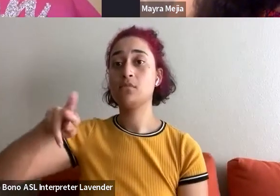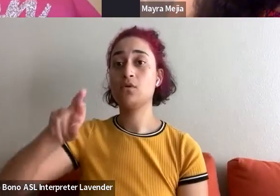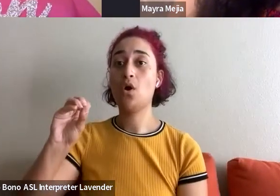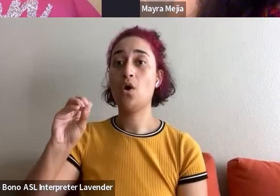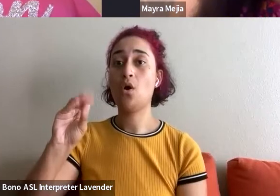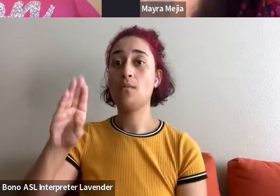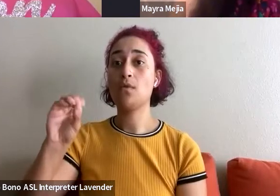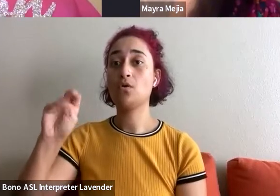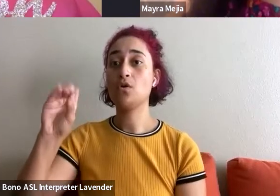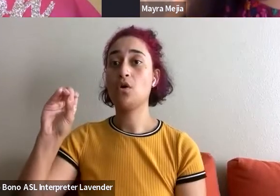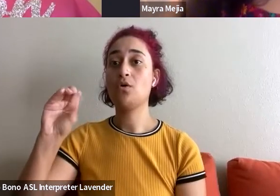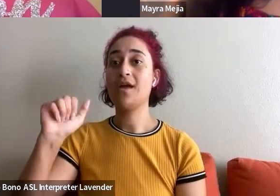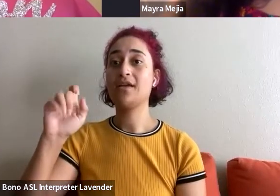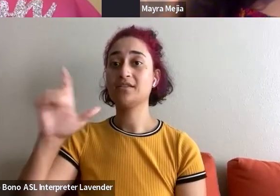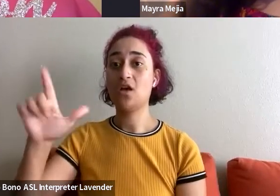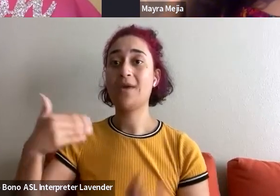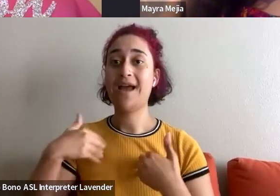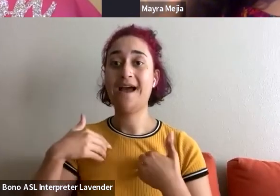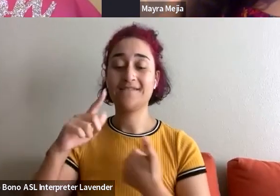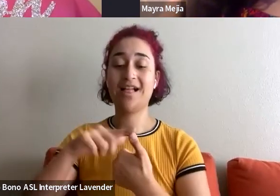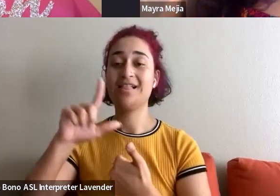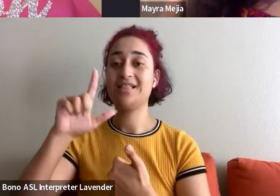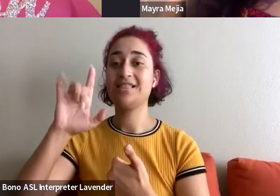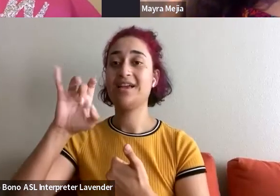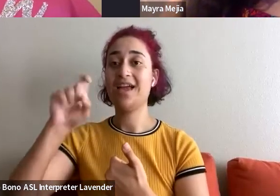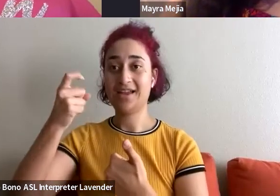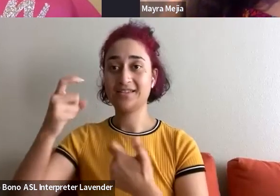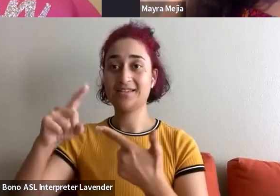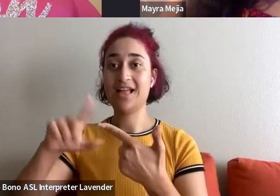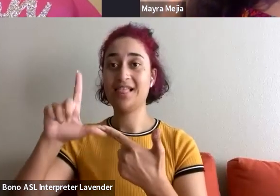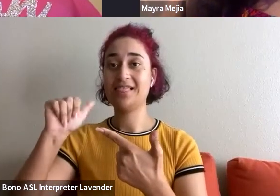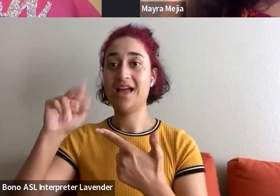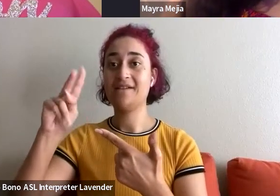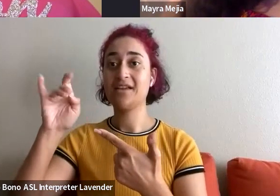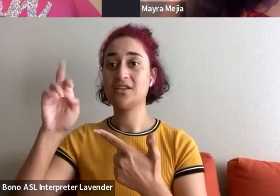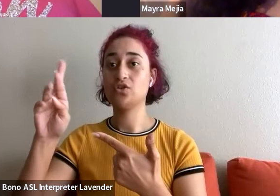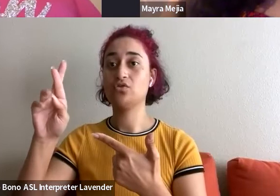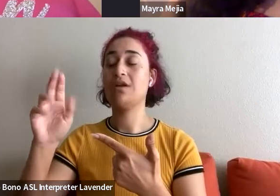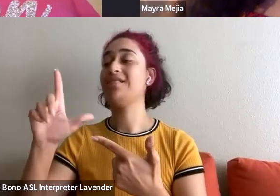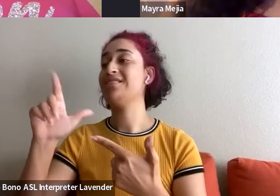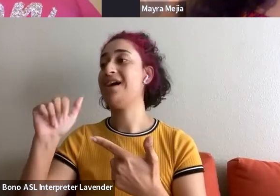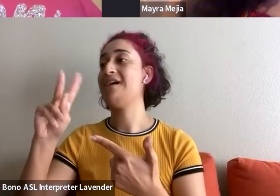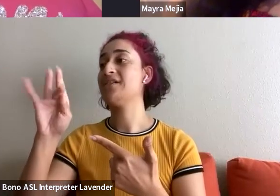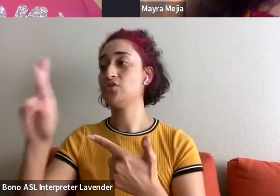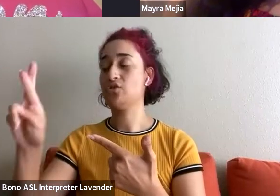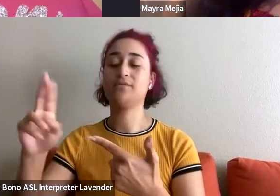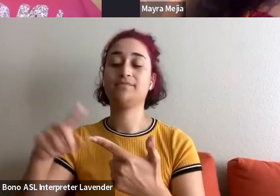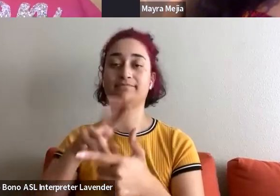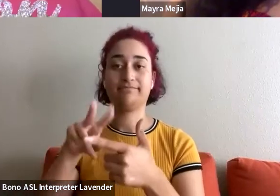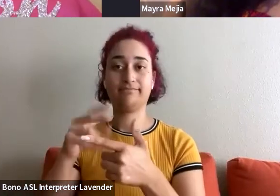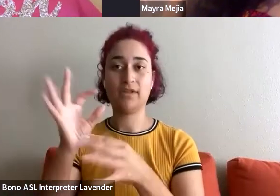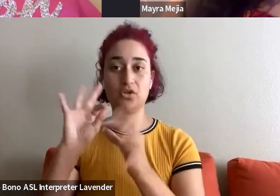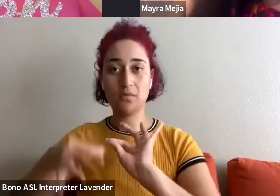and Lavender. Welcome. To learn more about the important accessibility work that Pro Bono ASL